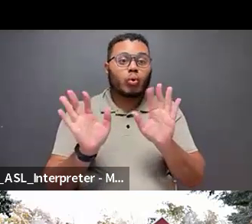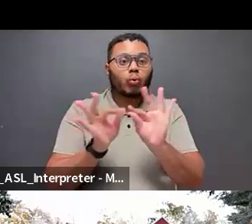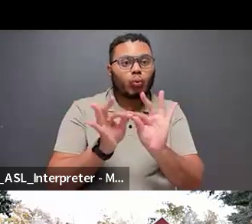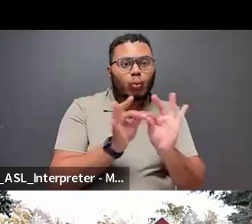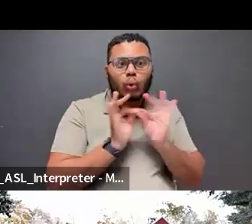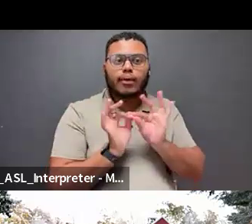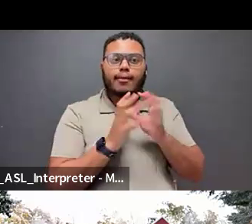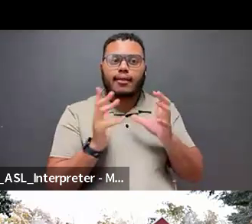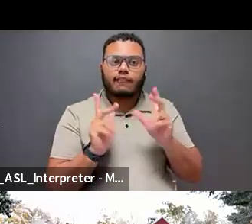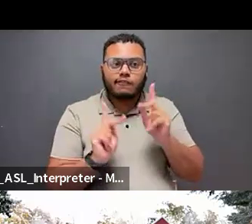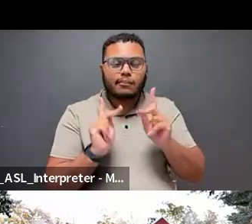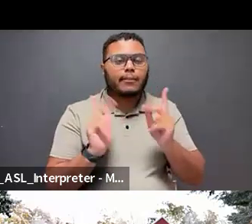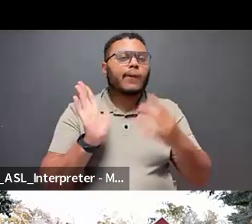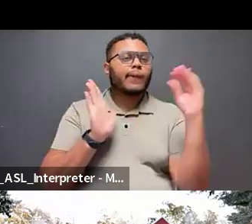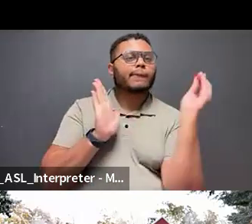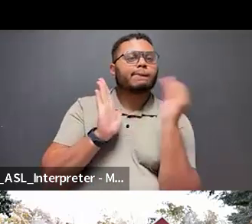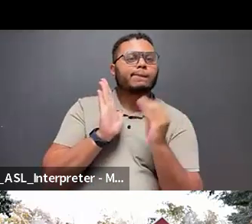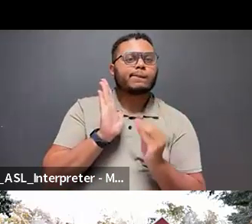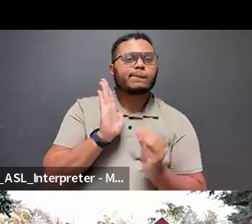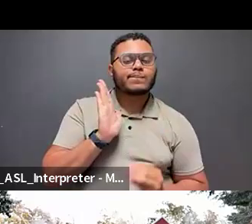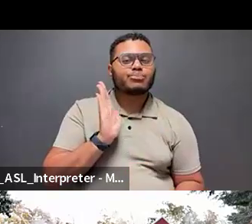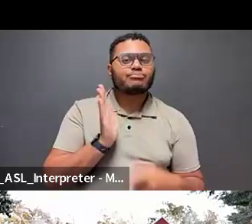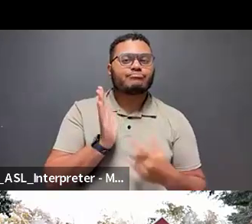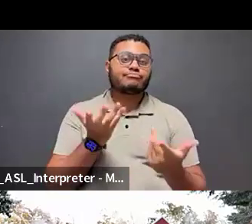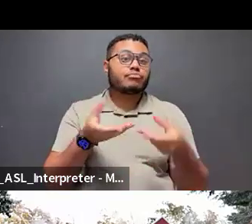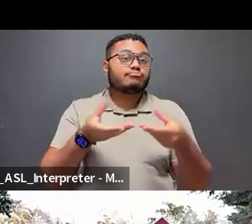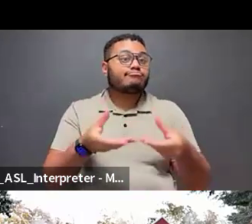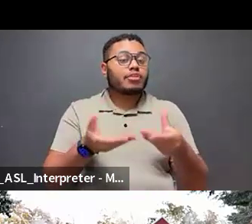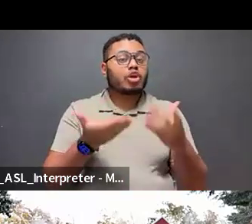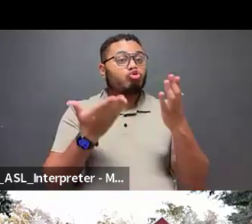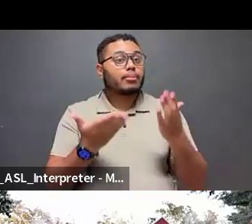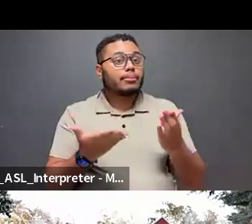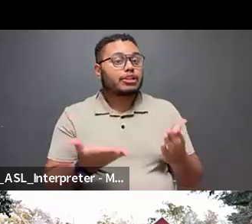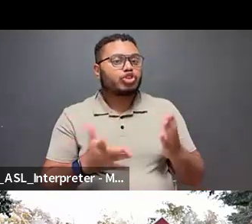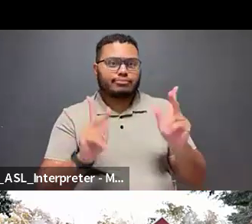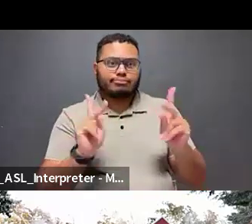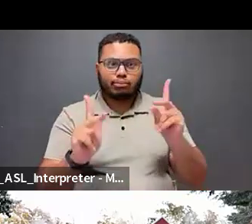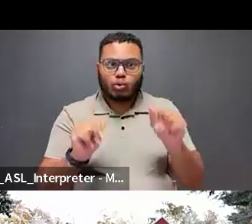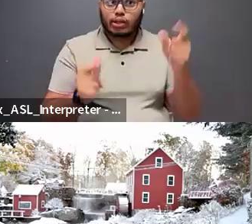then trying to put together a set of recommendations that people can agree on.